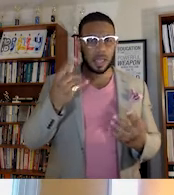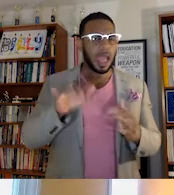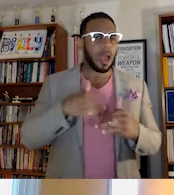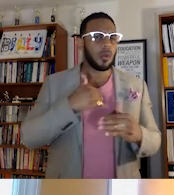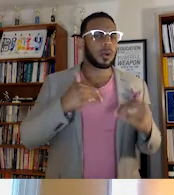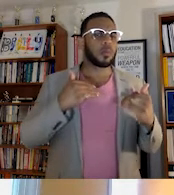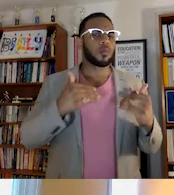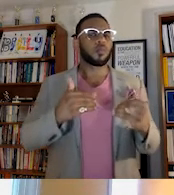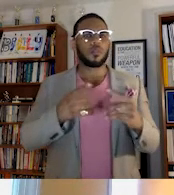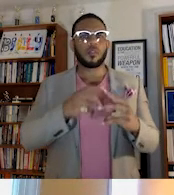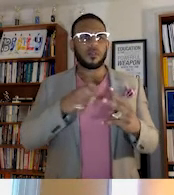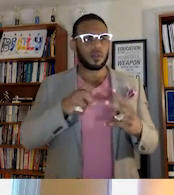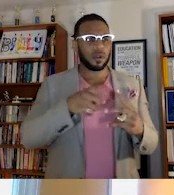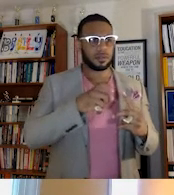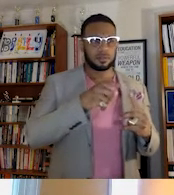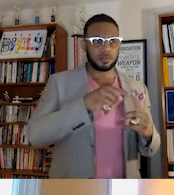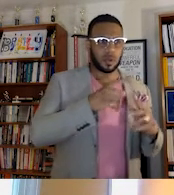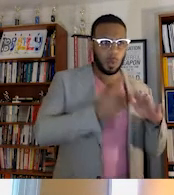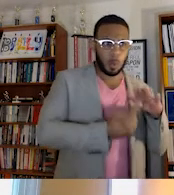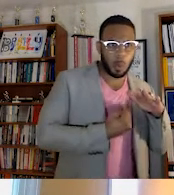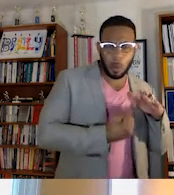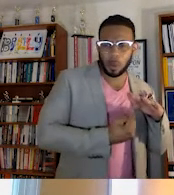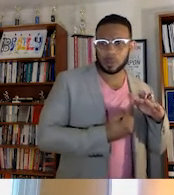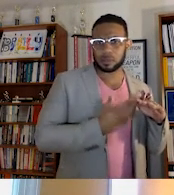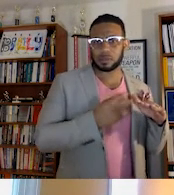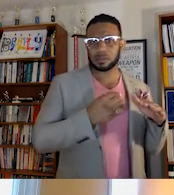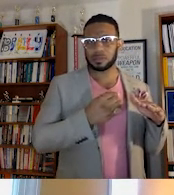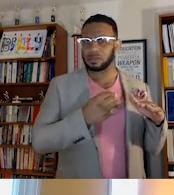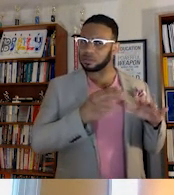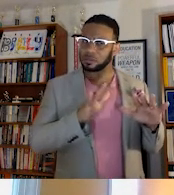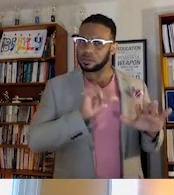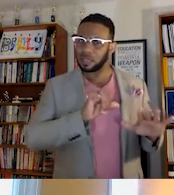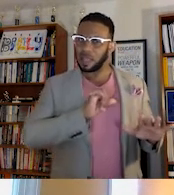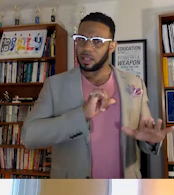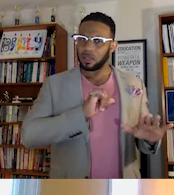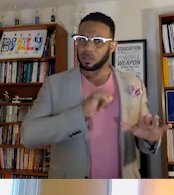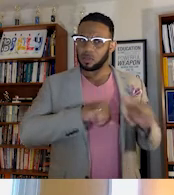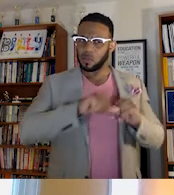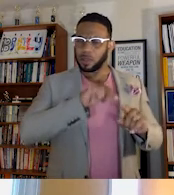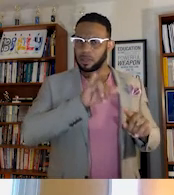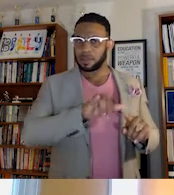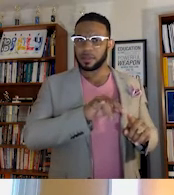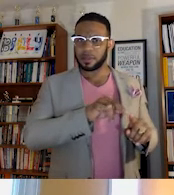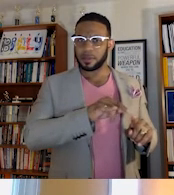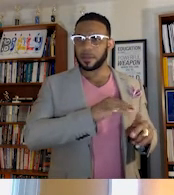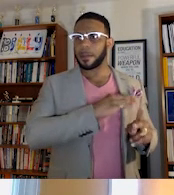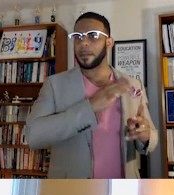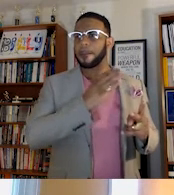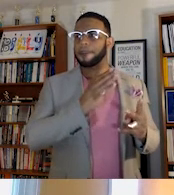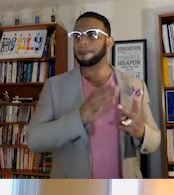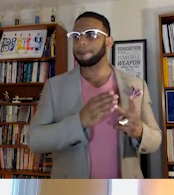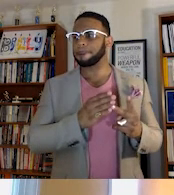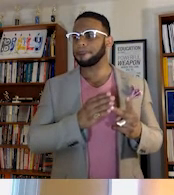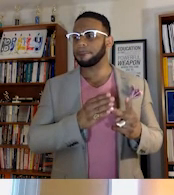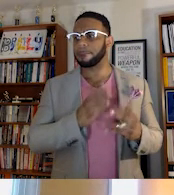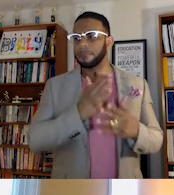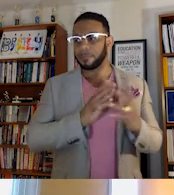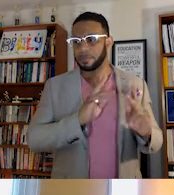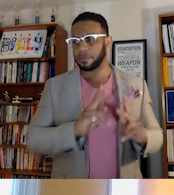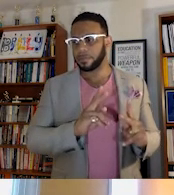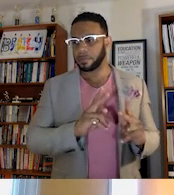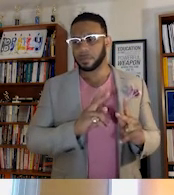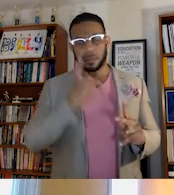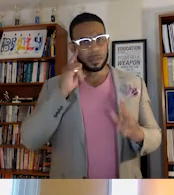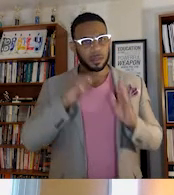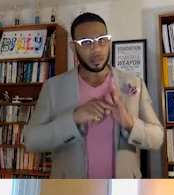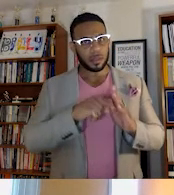we moved from quarantine and kind of the attitudes that were around quarantine? Some people,